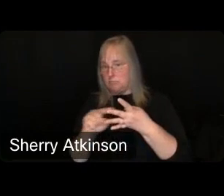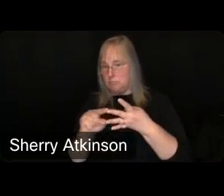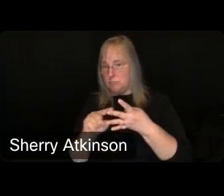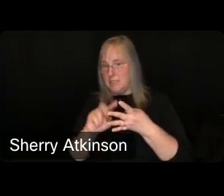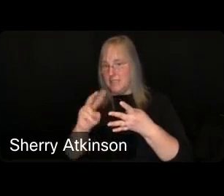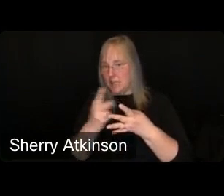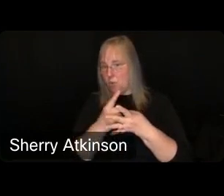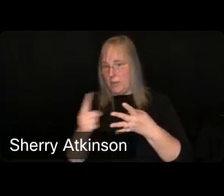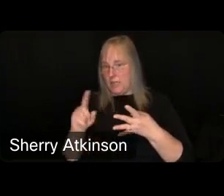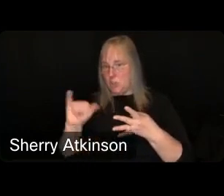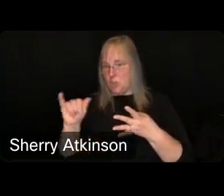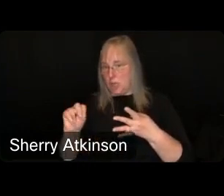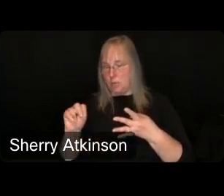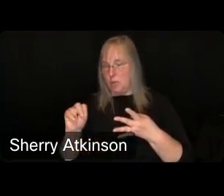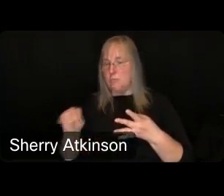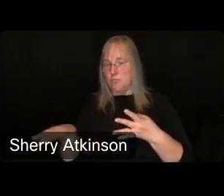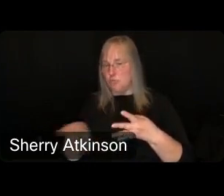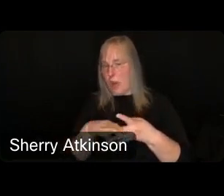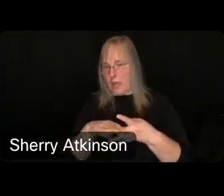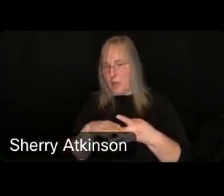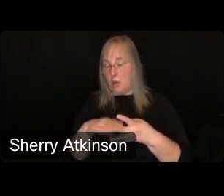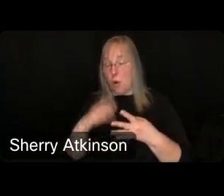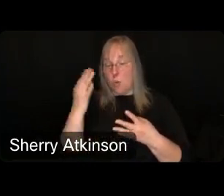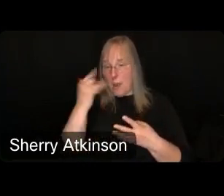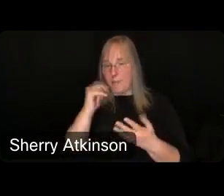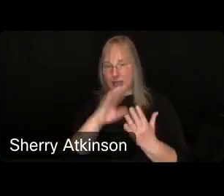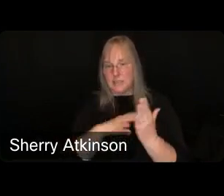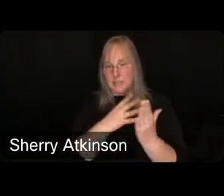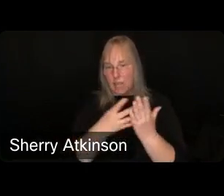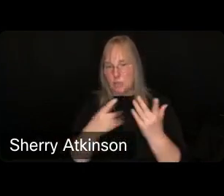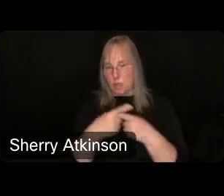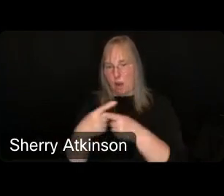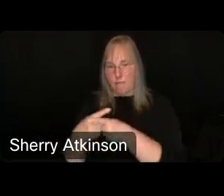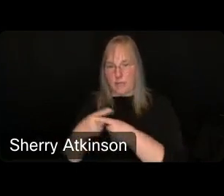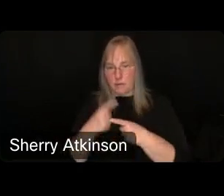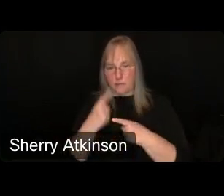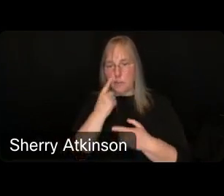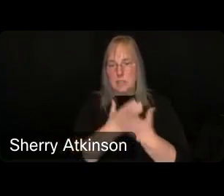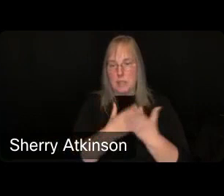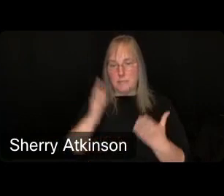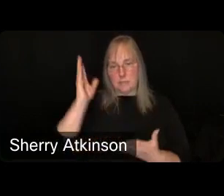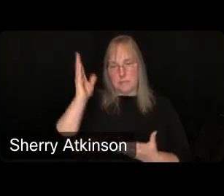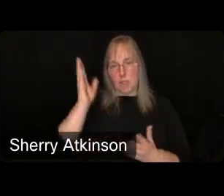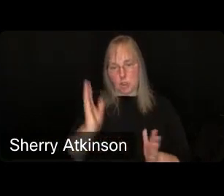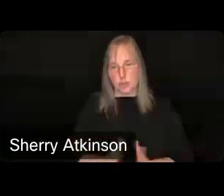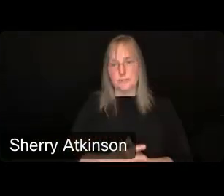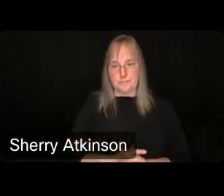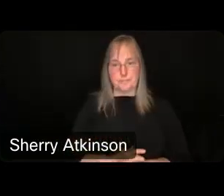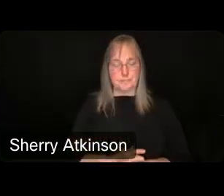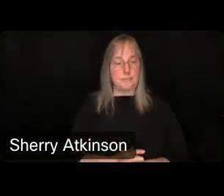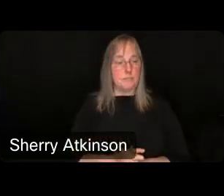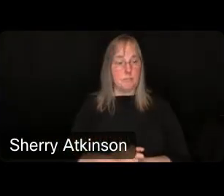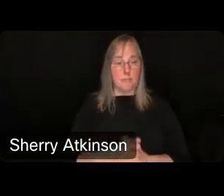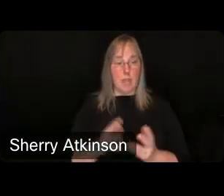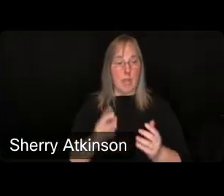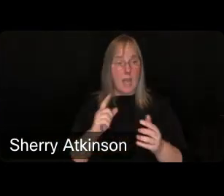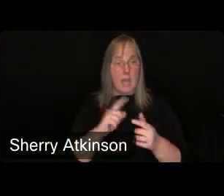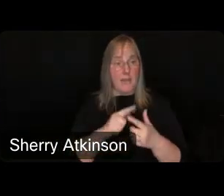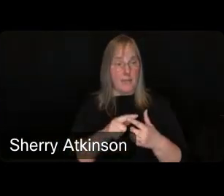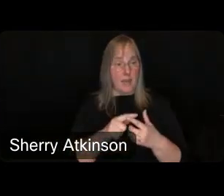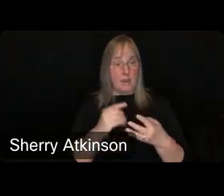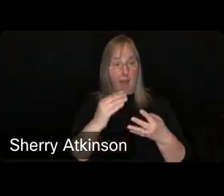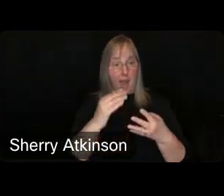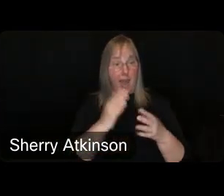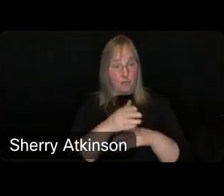quick break because of the scheduling conflict for some of the speakers there. And after that, on